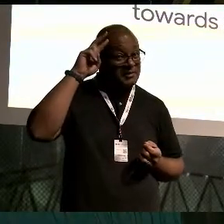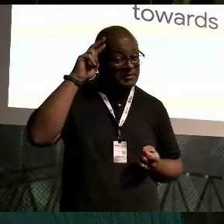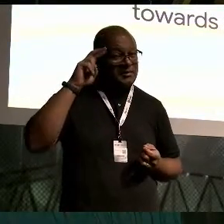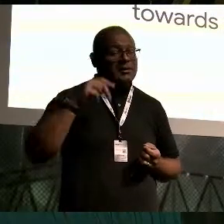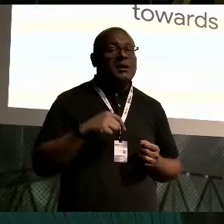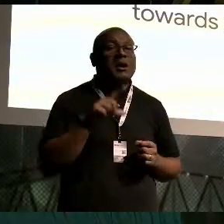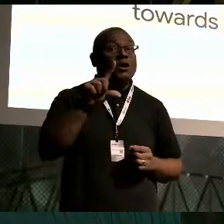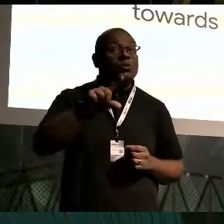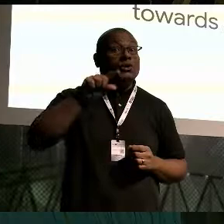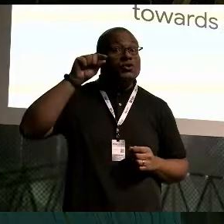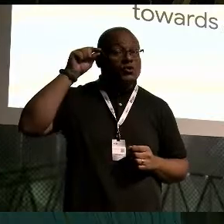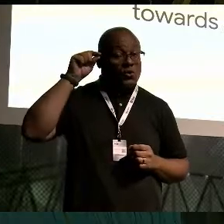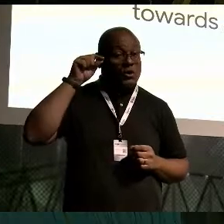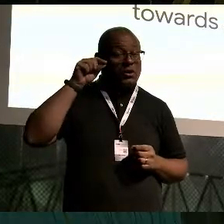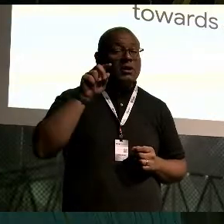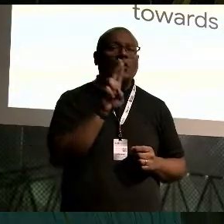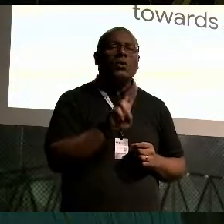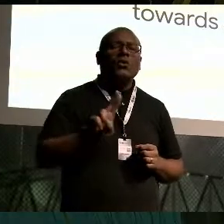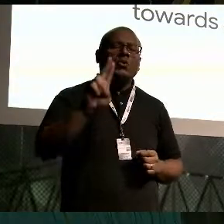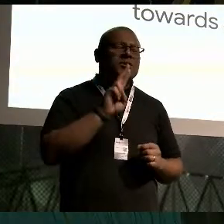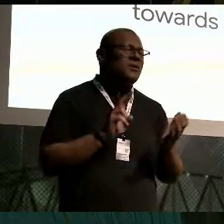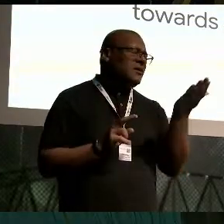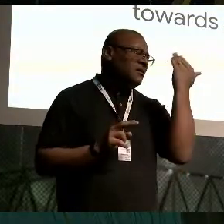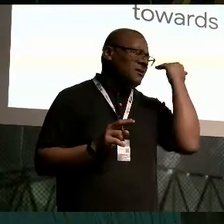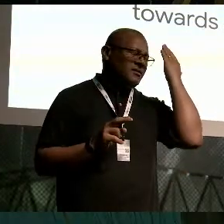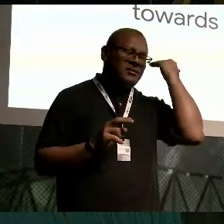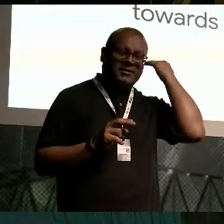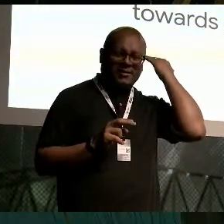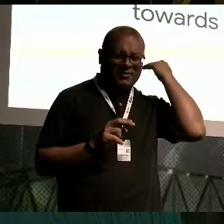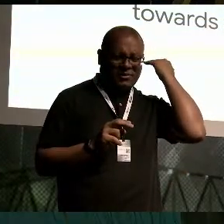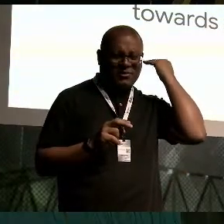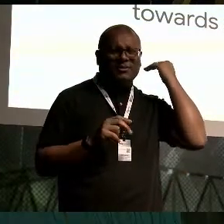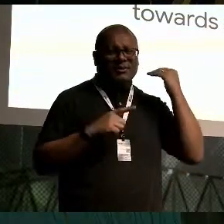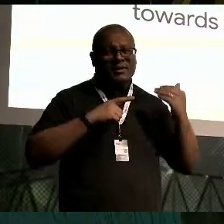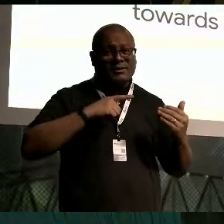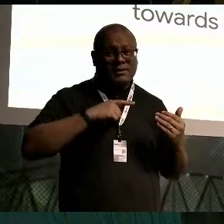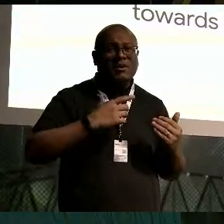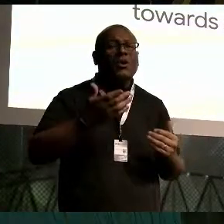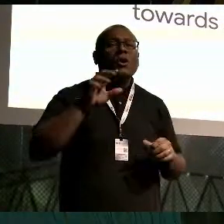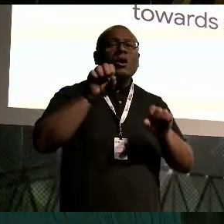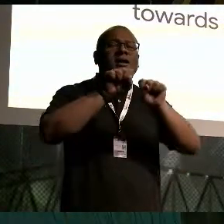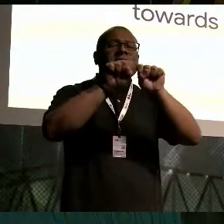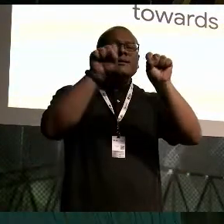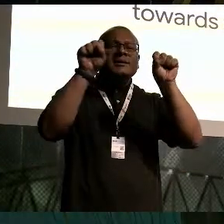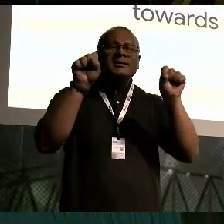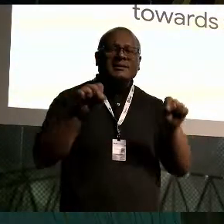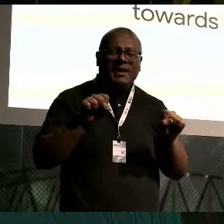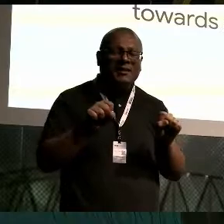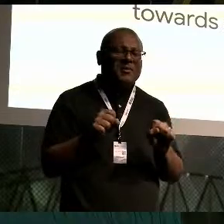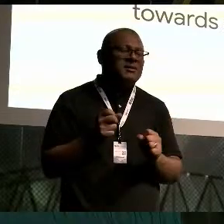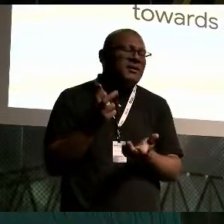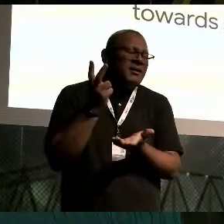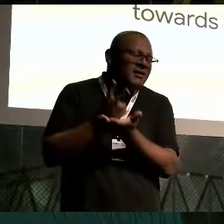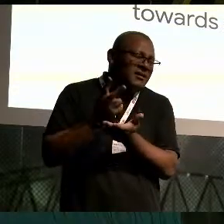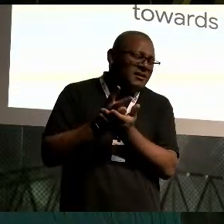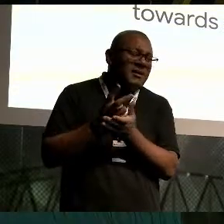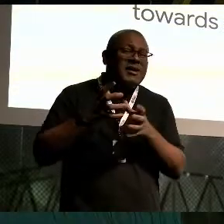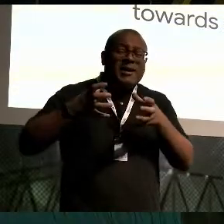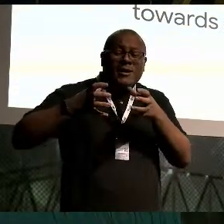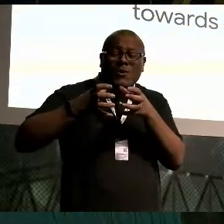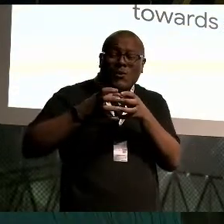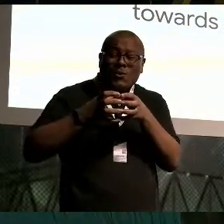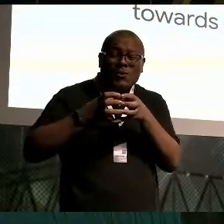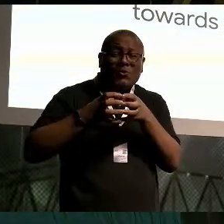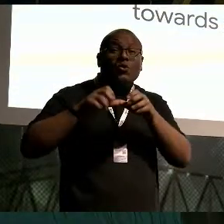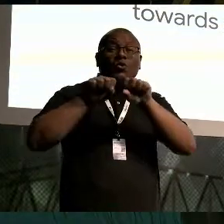while, we used to create these big monoliths, right? We used to put everything together in a big